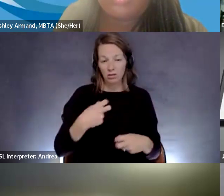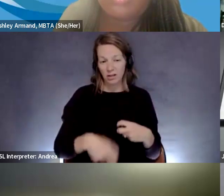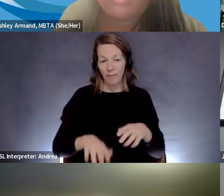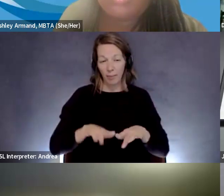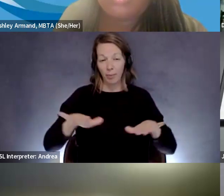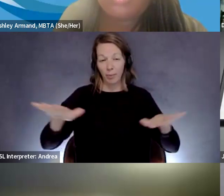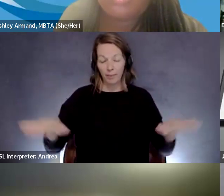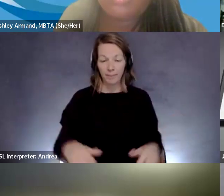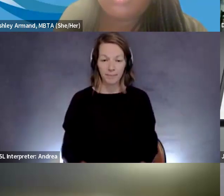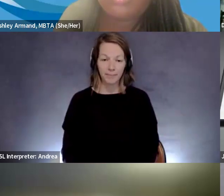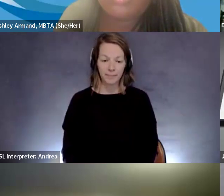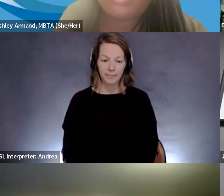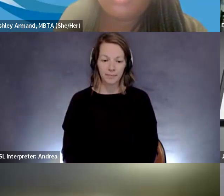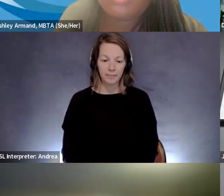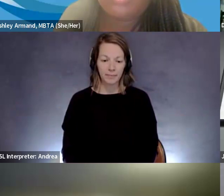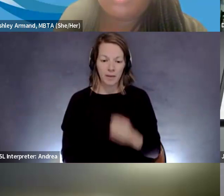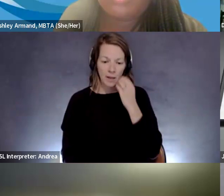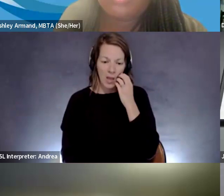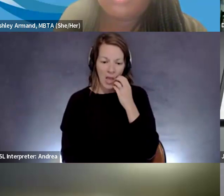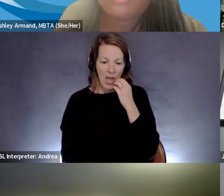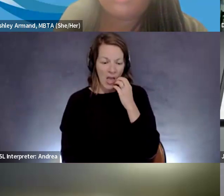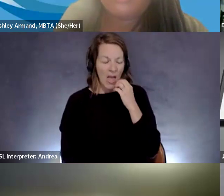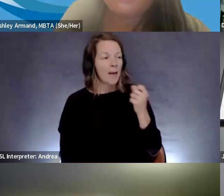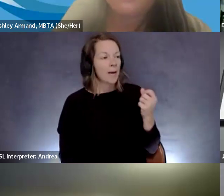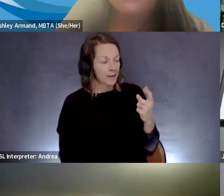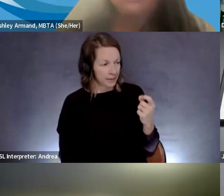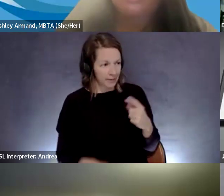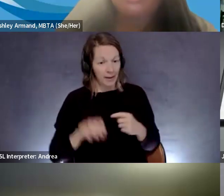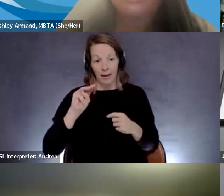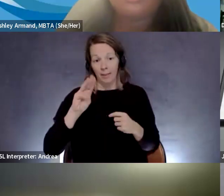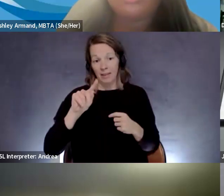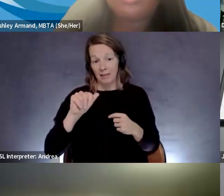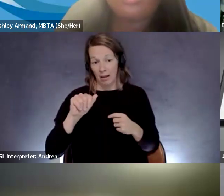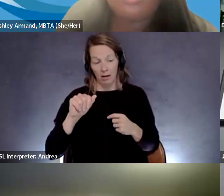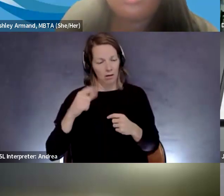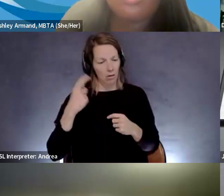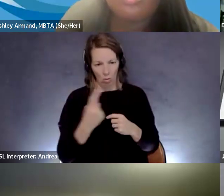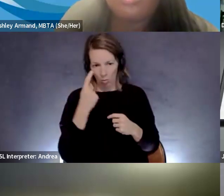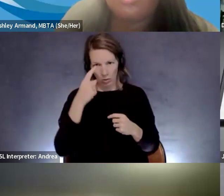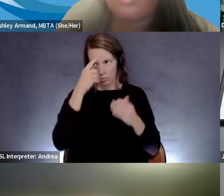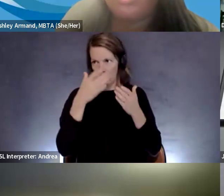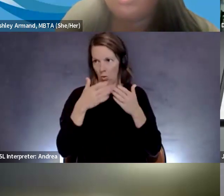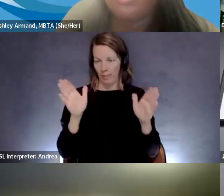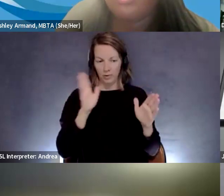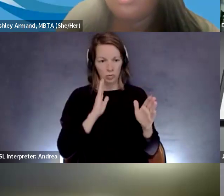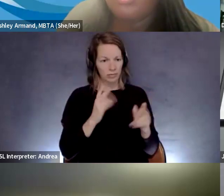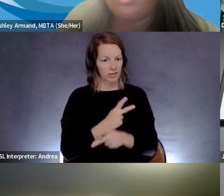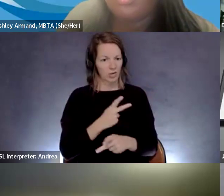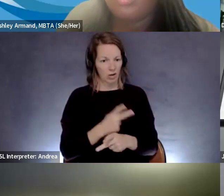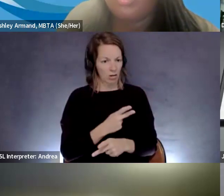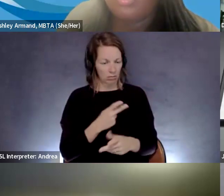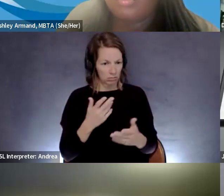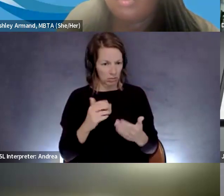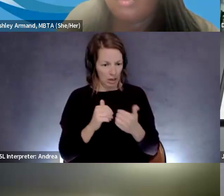Thanks. So to your point, MBTA is definitely open to additional means and methods. that would facilitate the practicality. You know, I